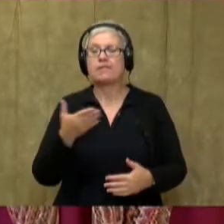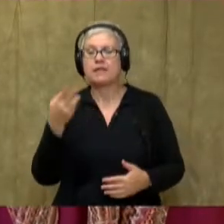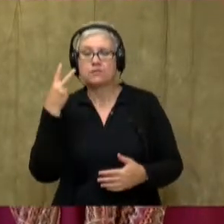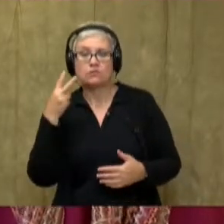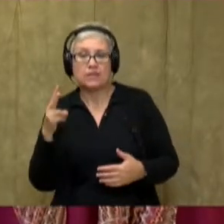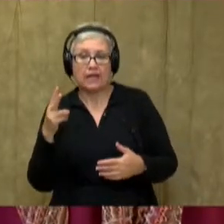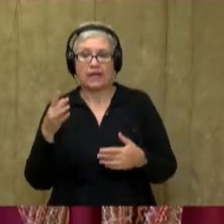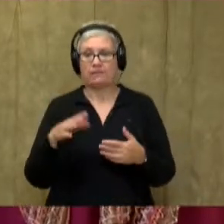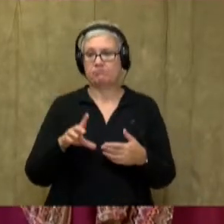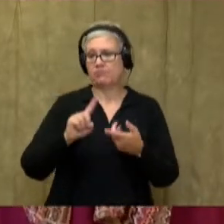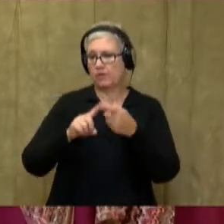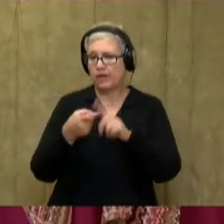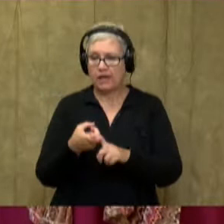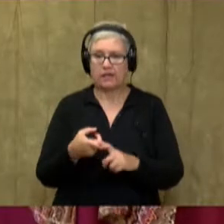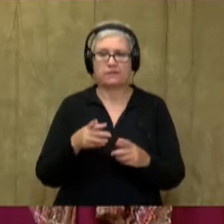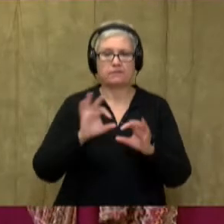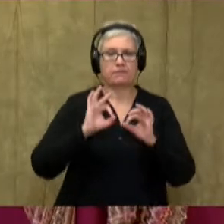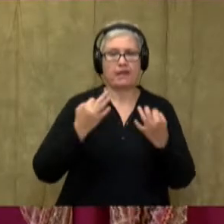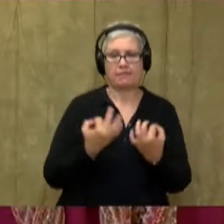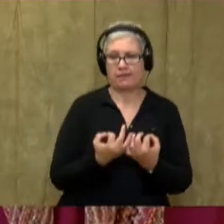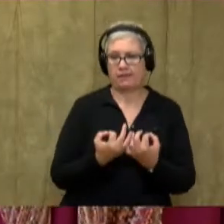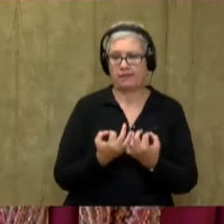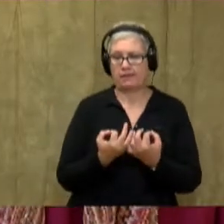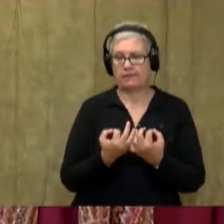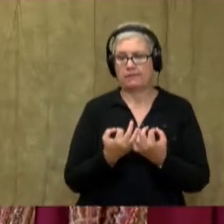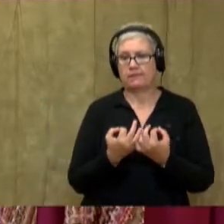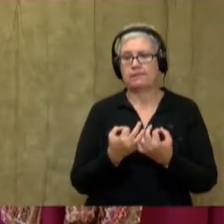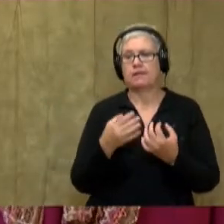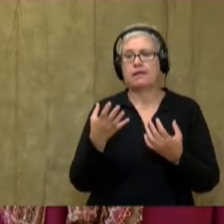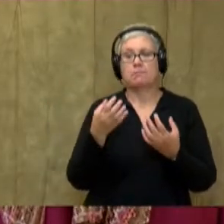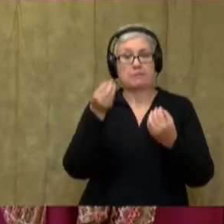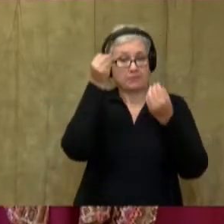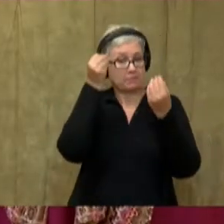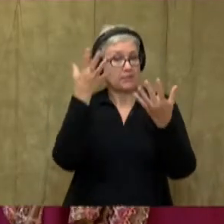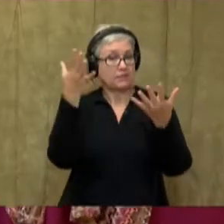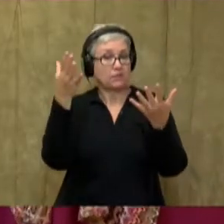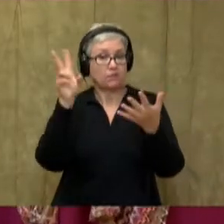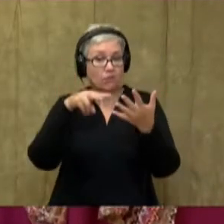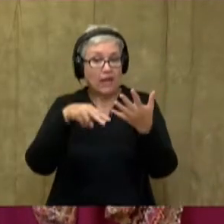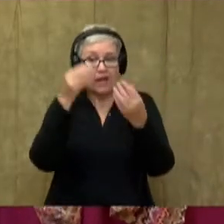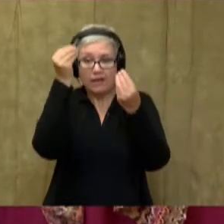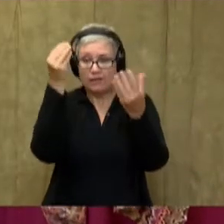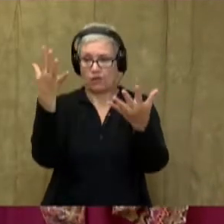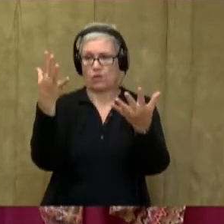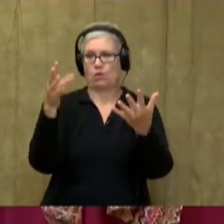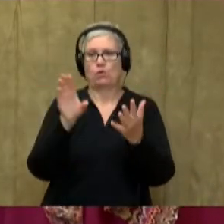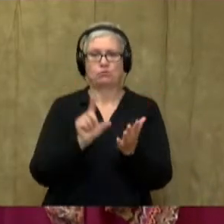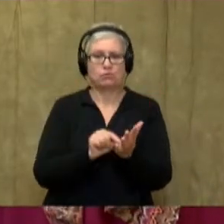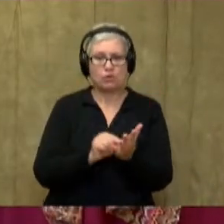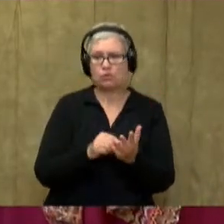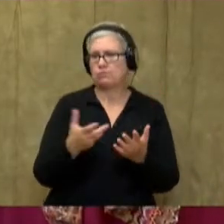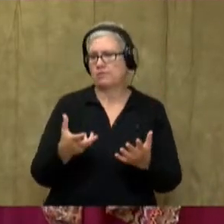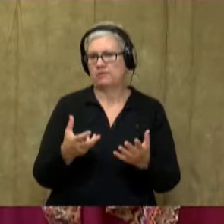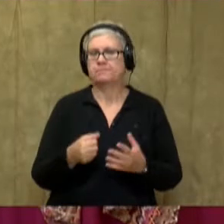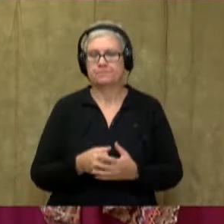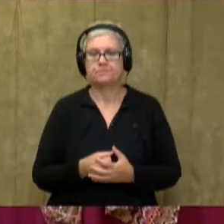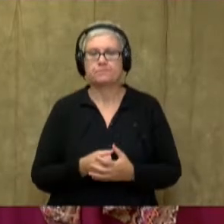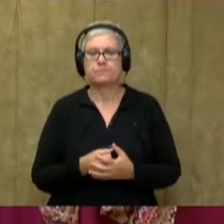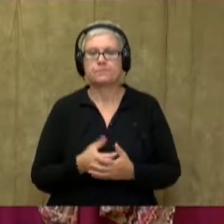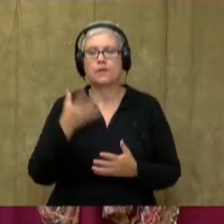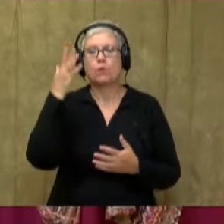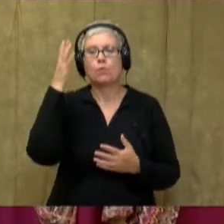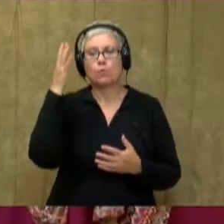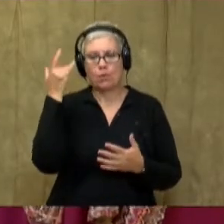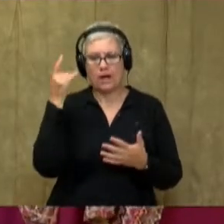your friends, your family, things you have seen in the news, anything like that, examples that justify why